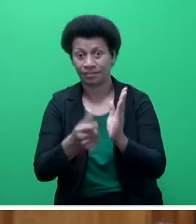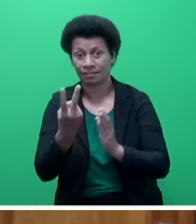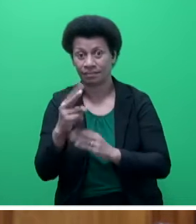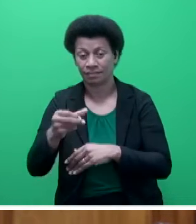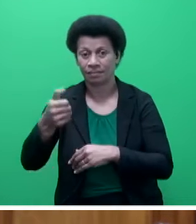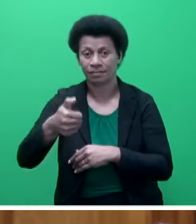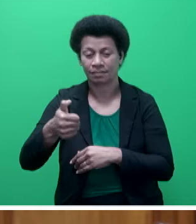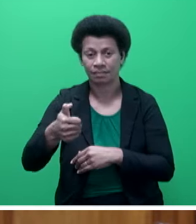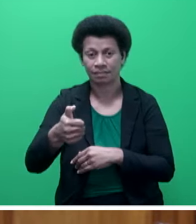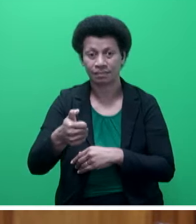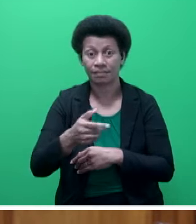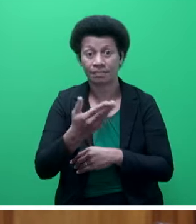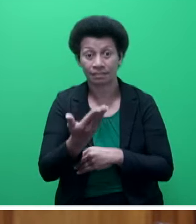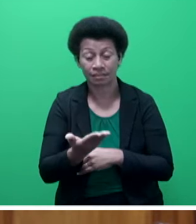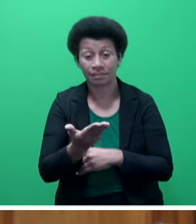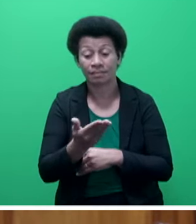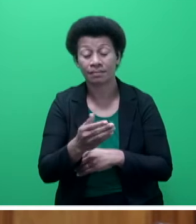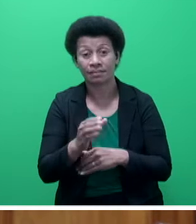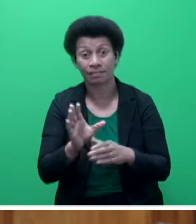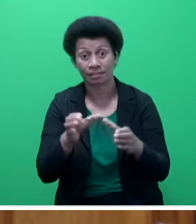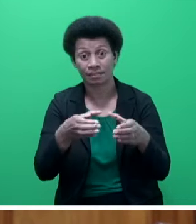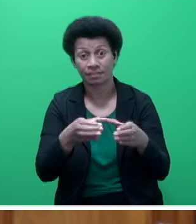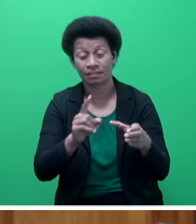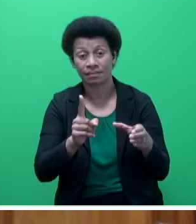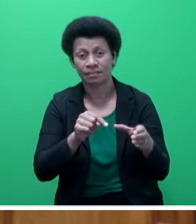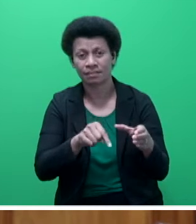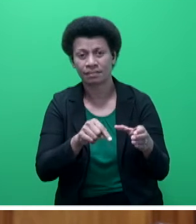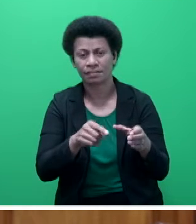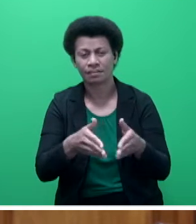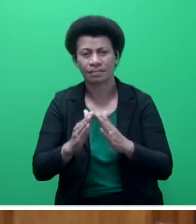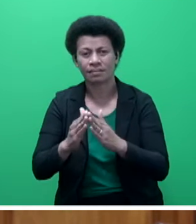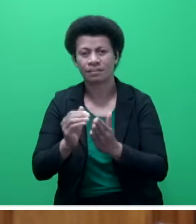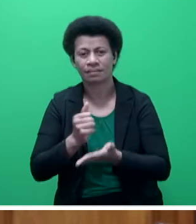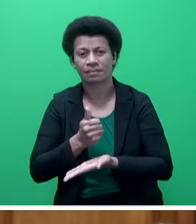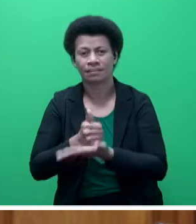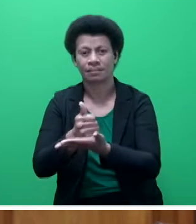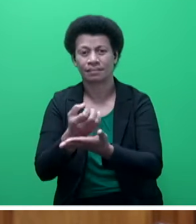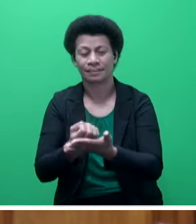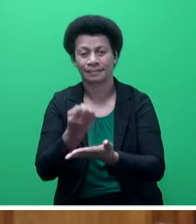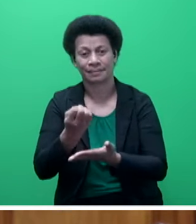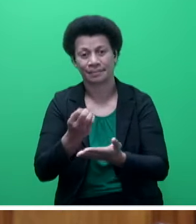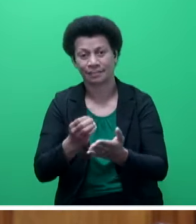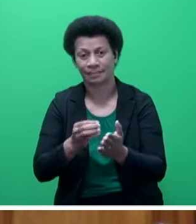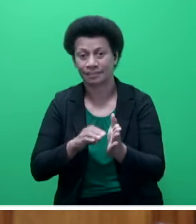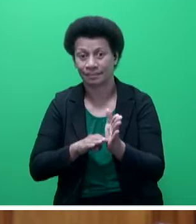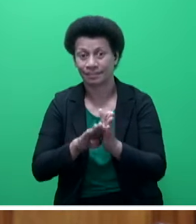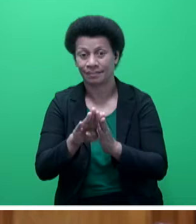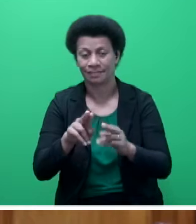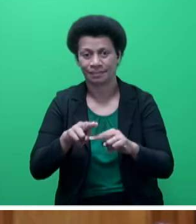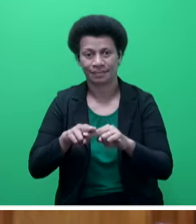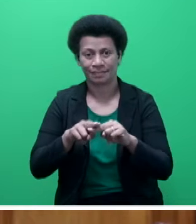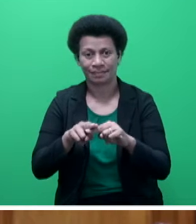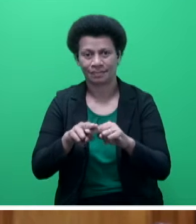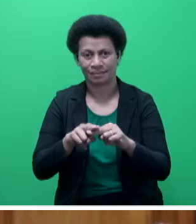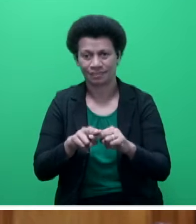to really support Fiji's economic growth, and it's not there to displace employment